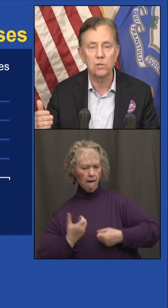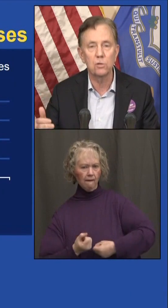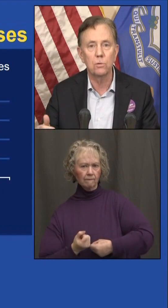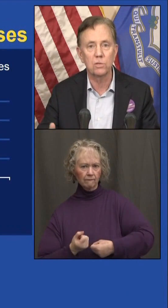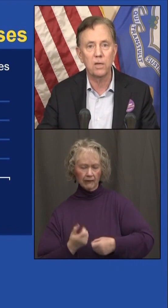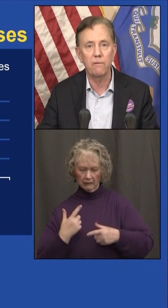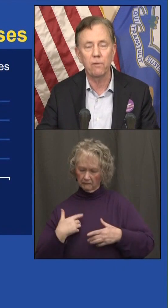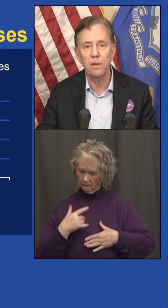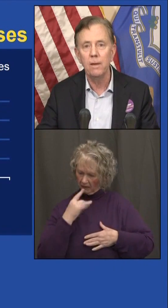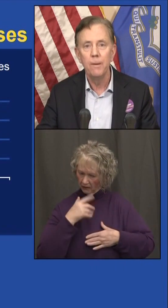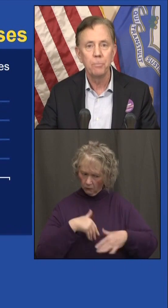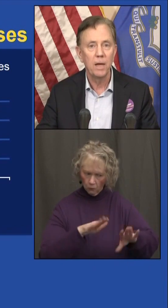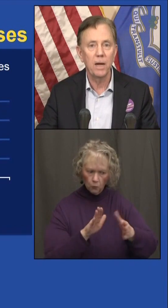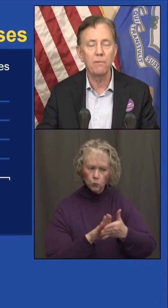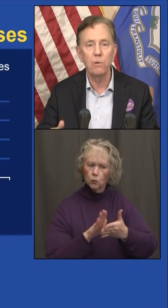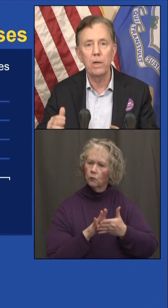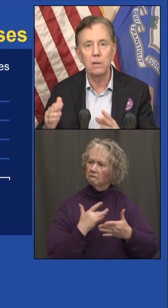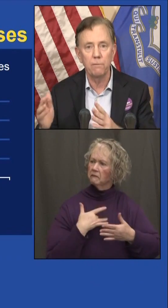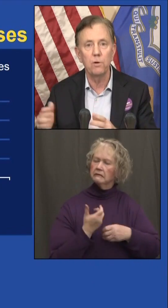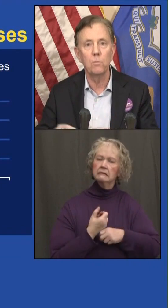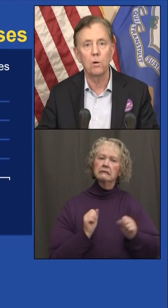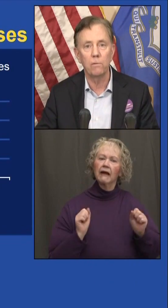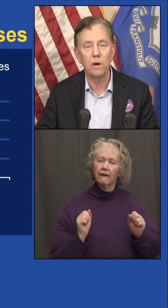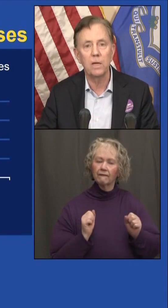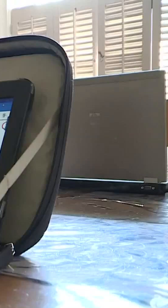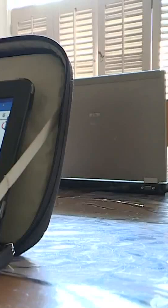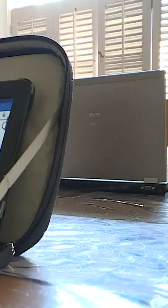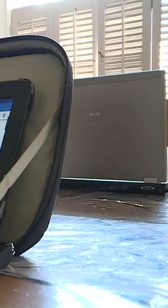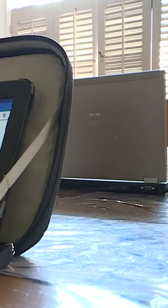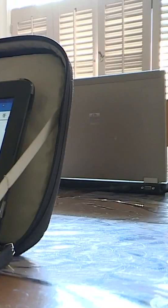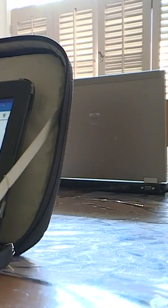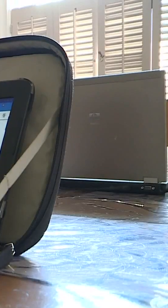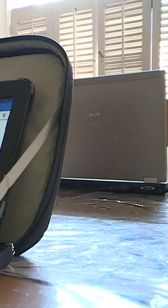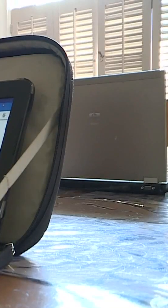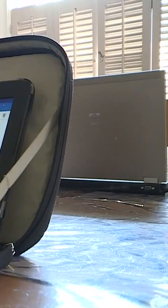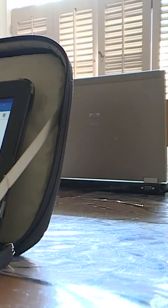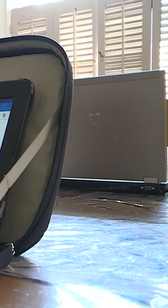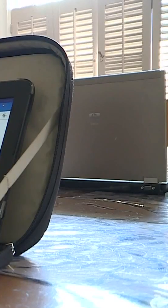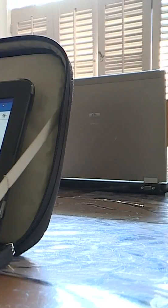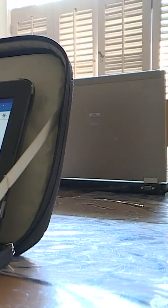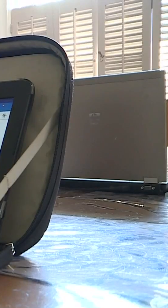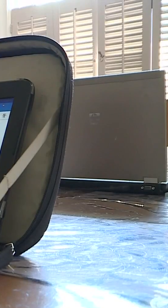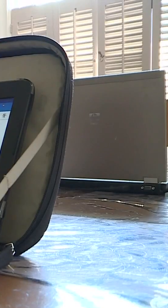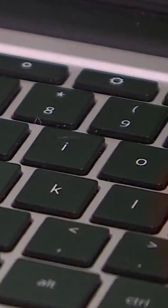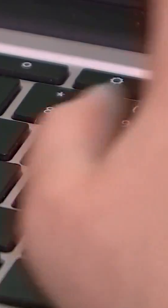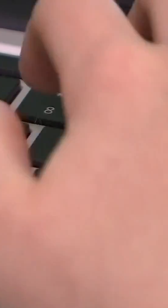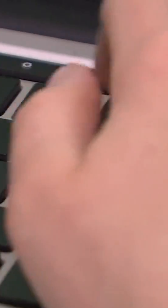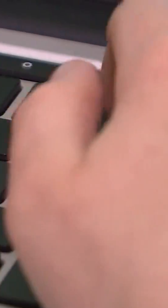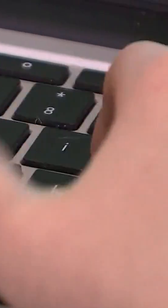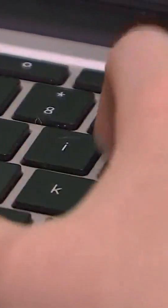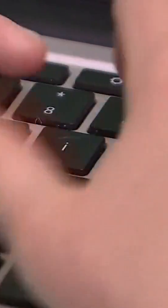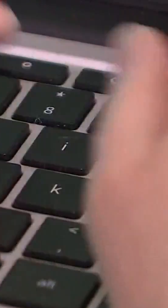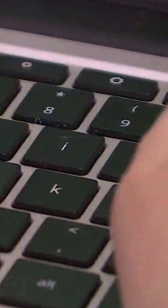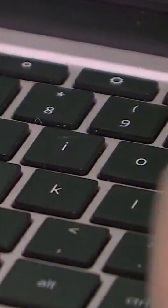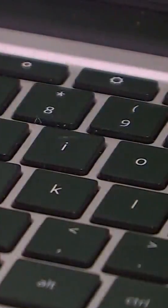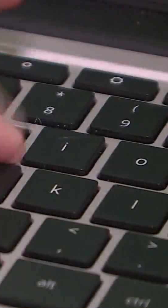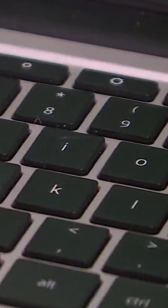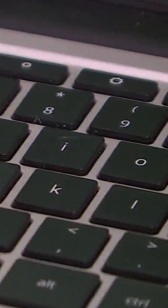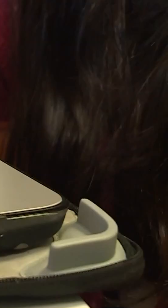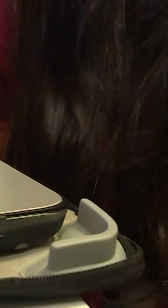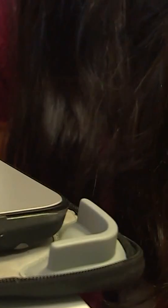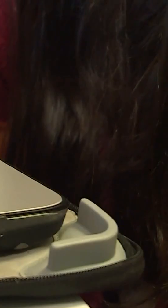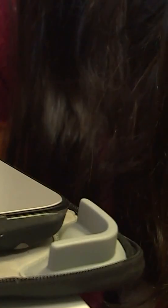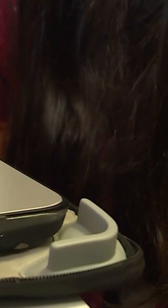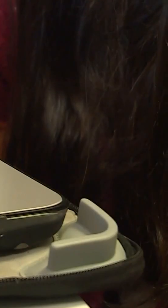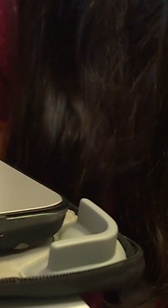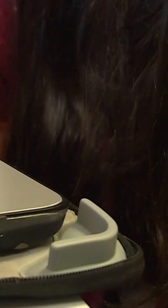staff cases has gone down since January. So will he have to push the 5% of districts which are still fully remote to